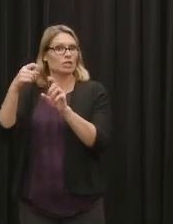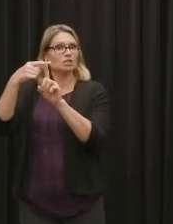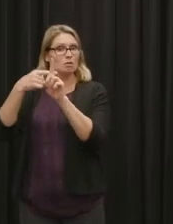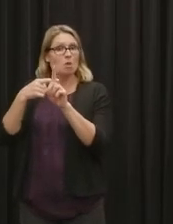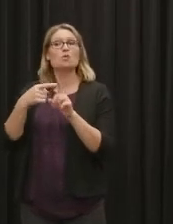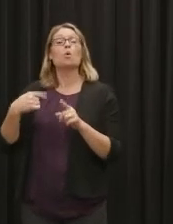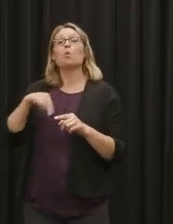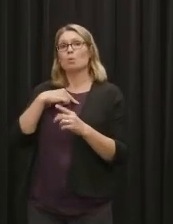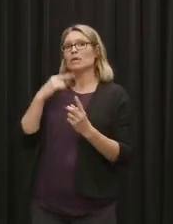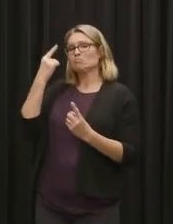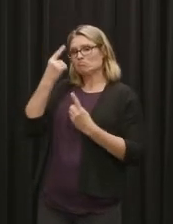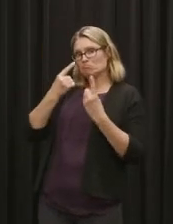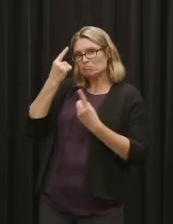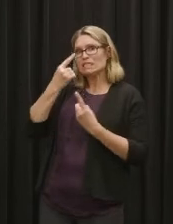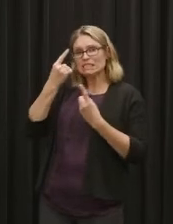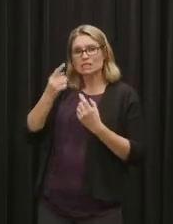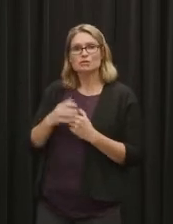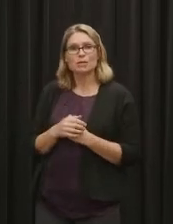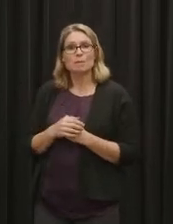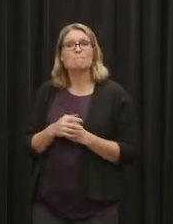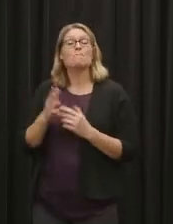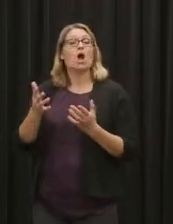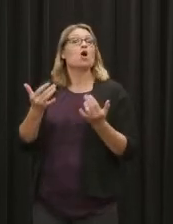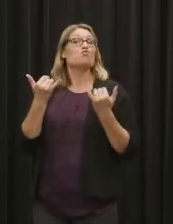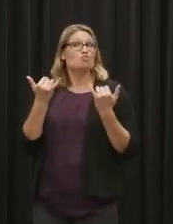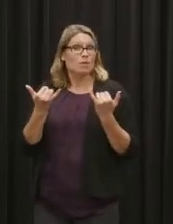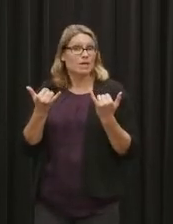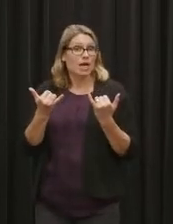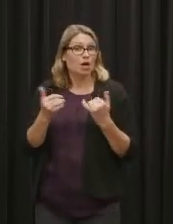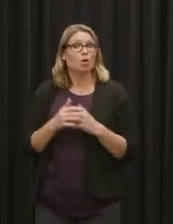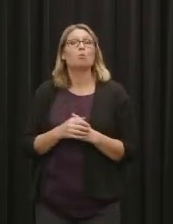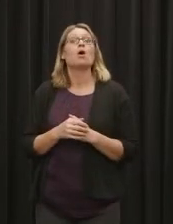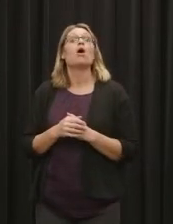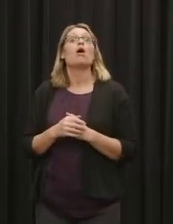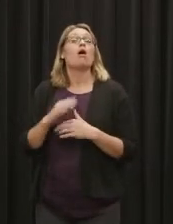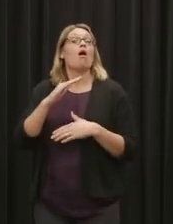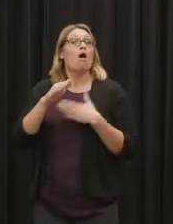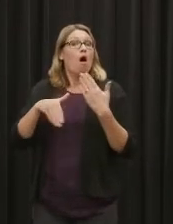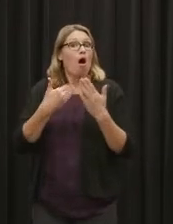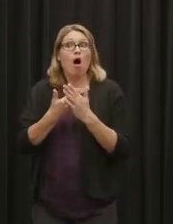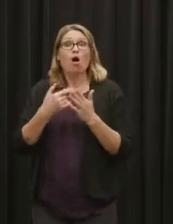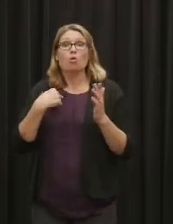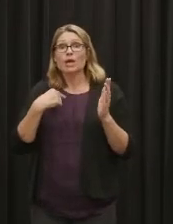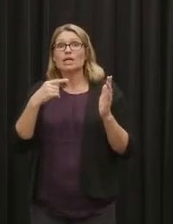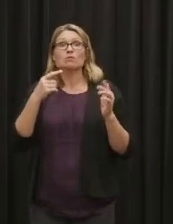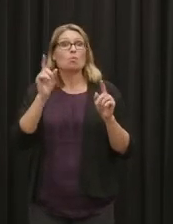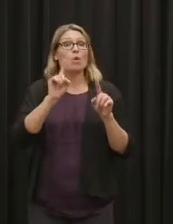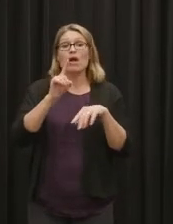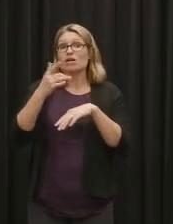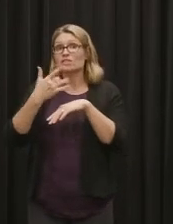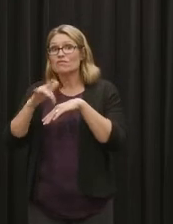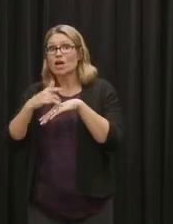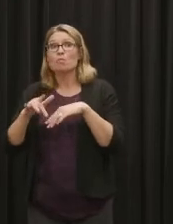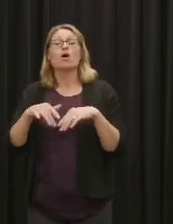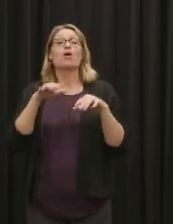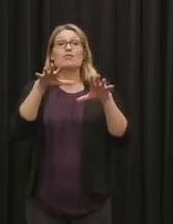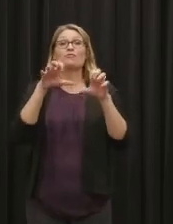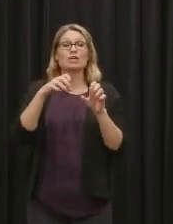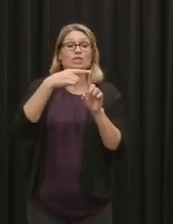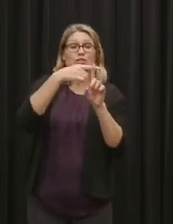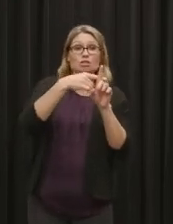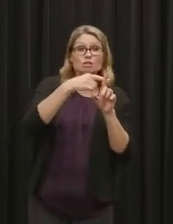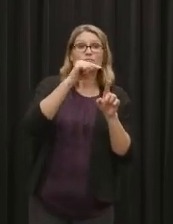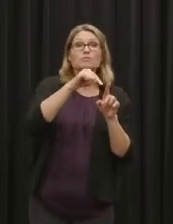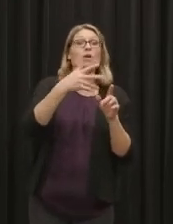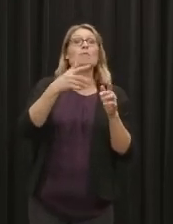I mentioned earlier, we are inventorying all available both freezers that will go